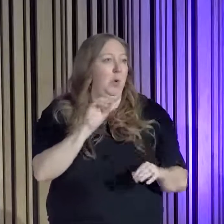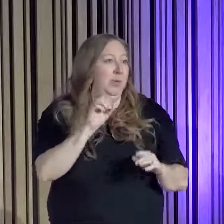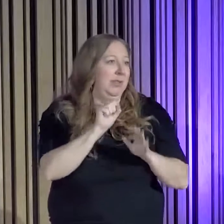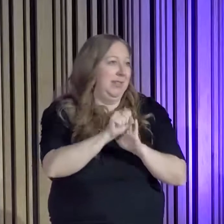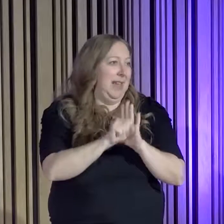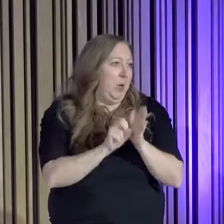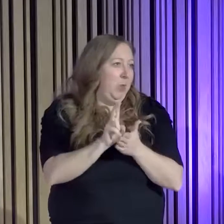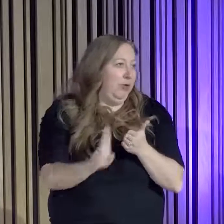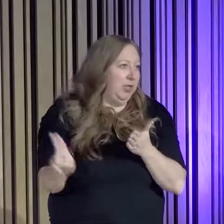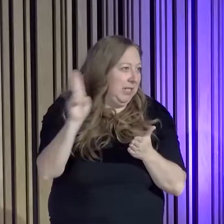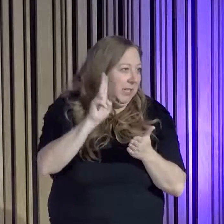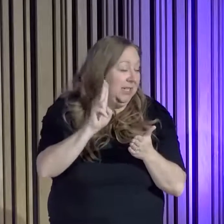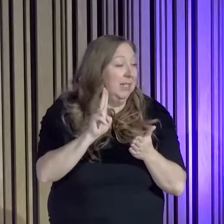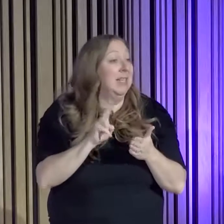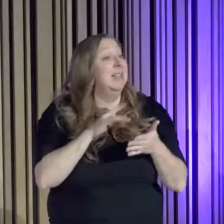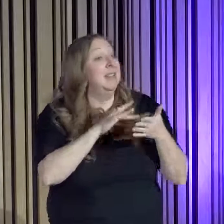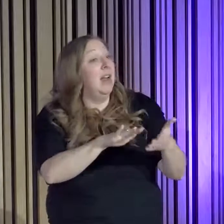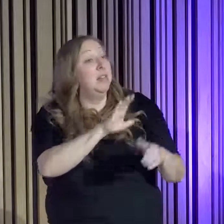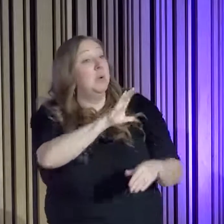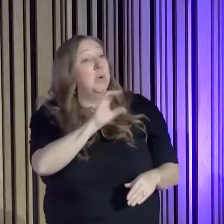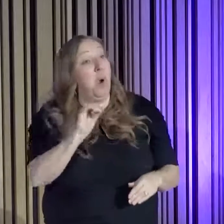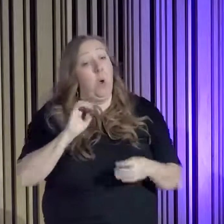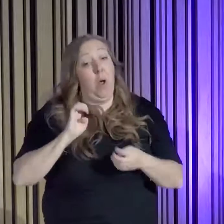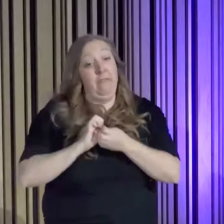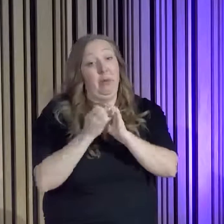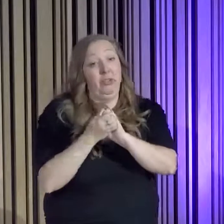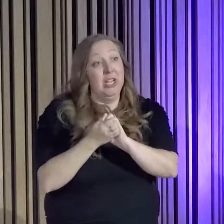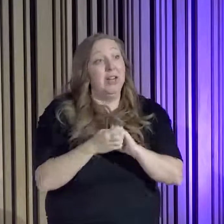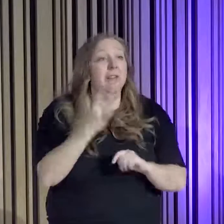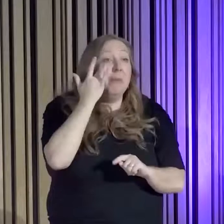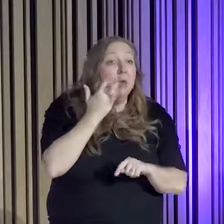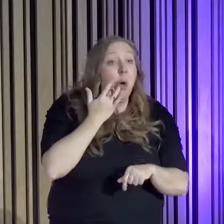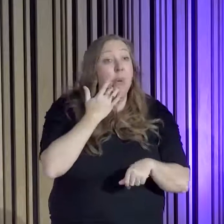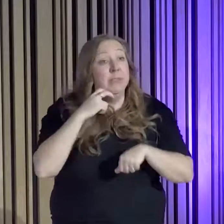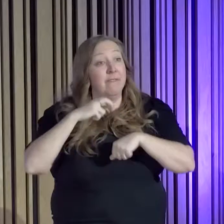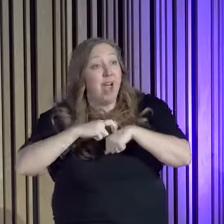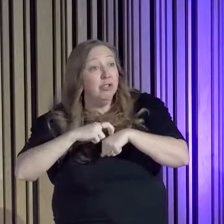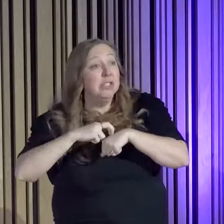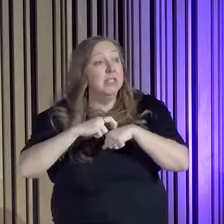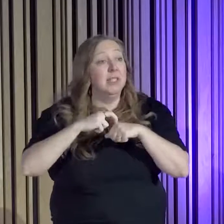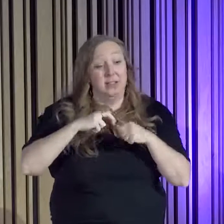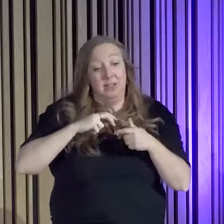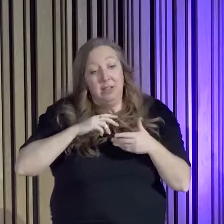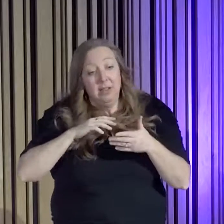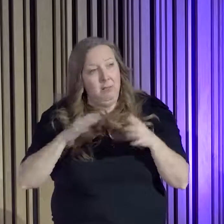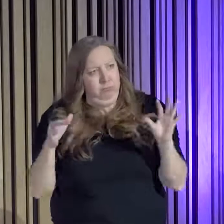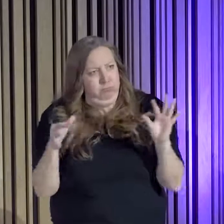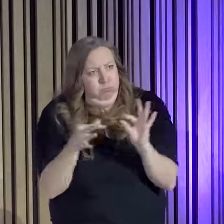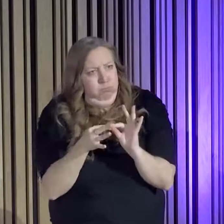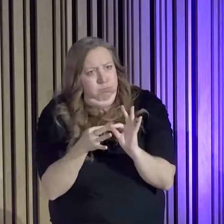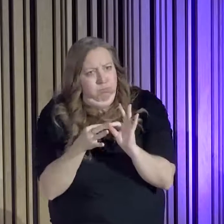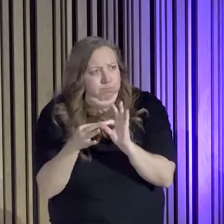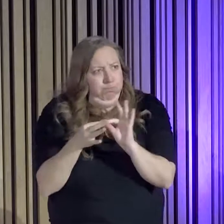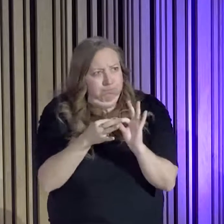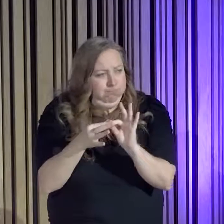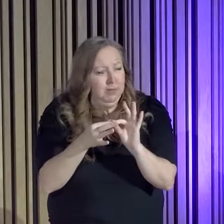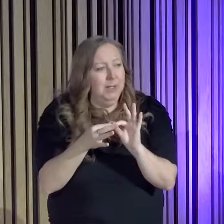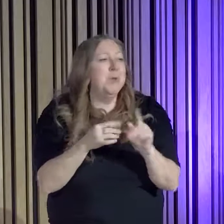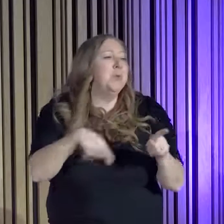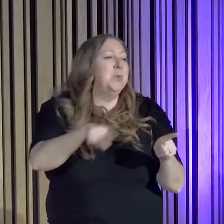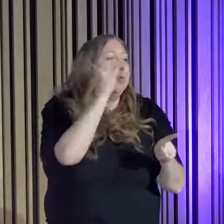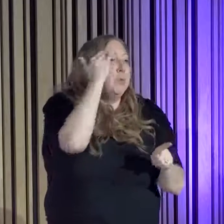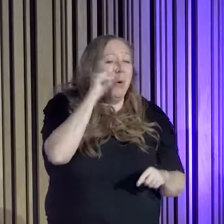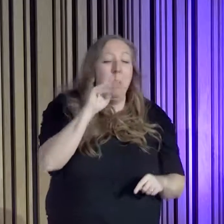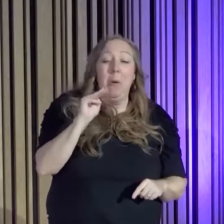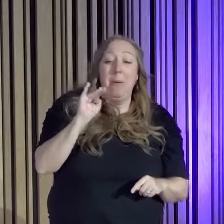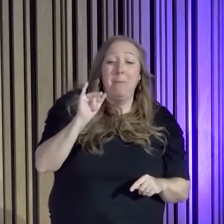he studies coevolution of microbes and viruses, two very integrally related. Of course, microbes